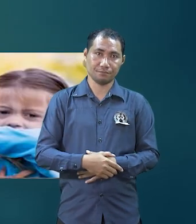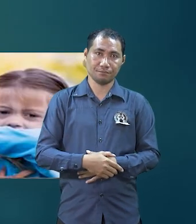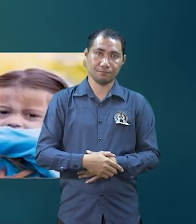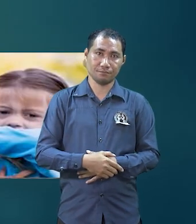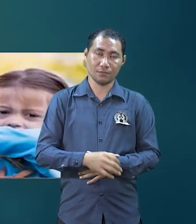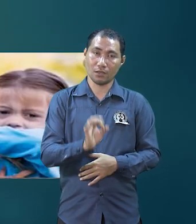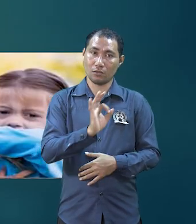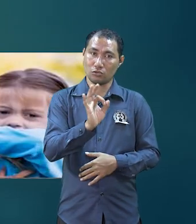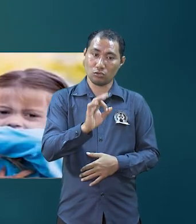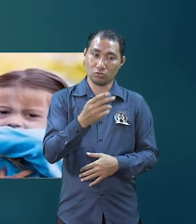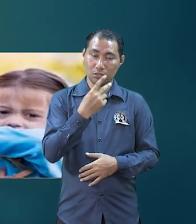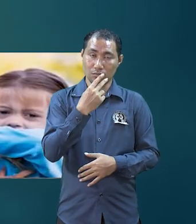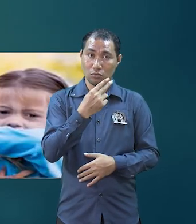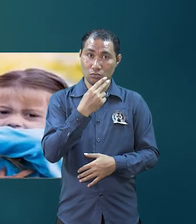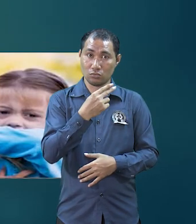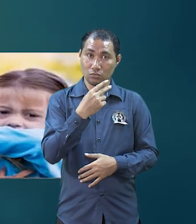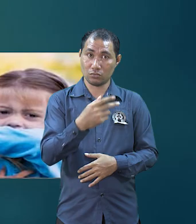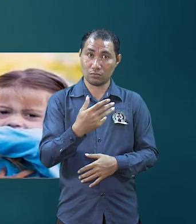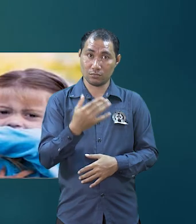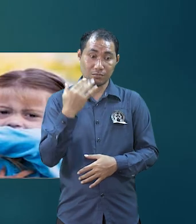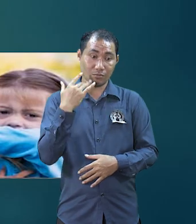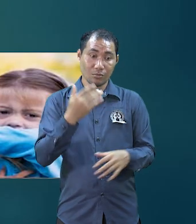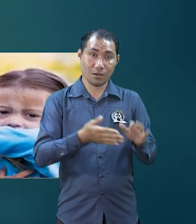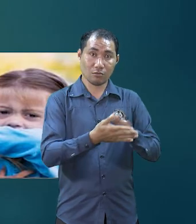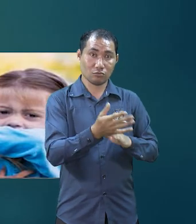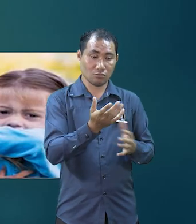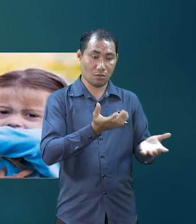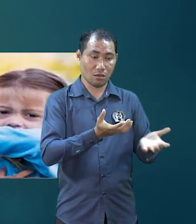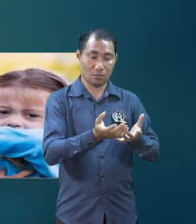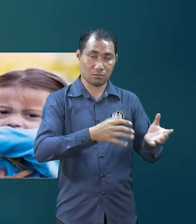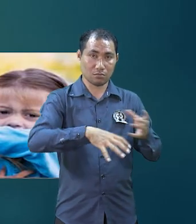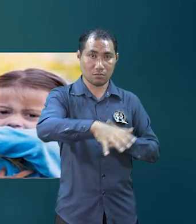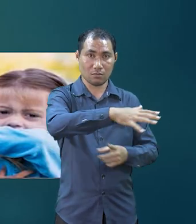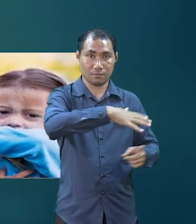Do not smoke in food premises.